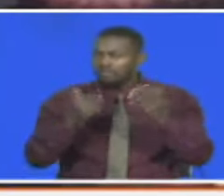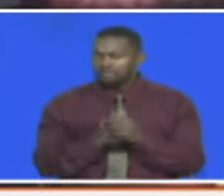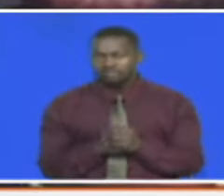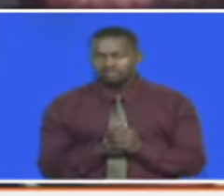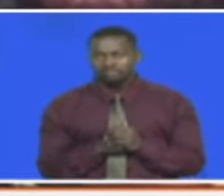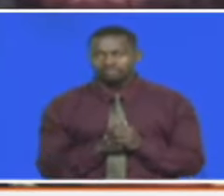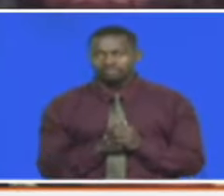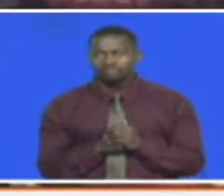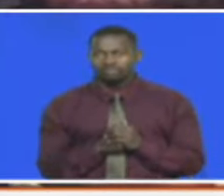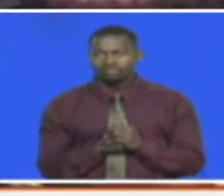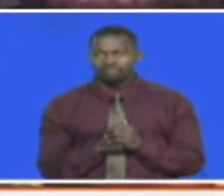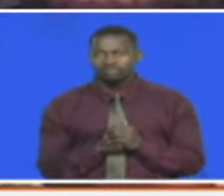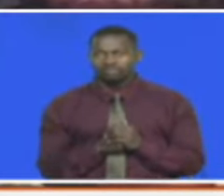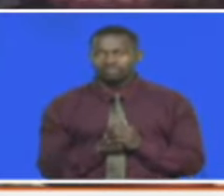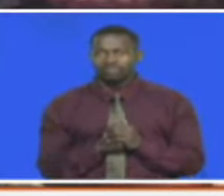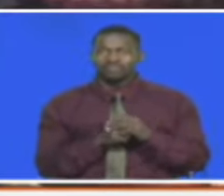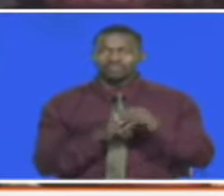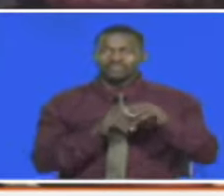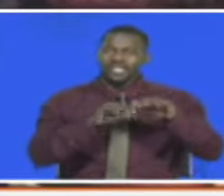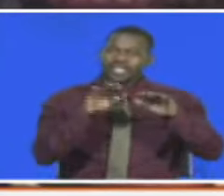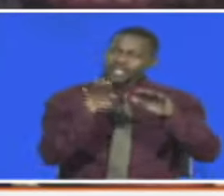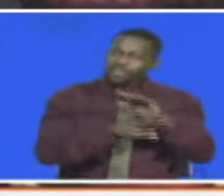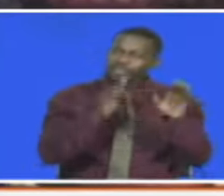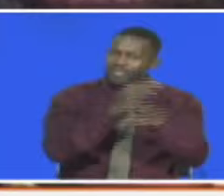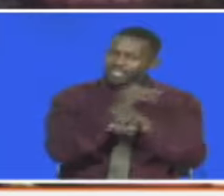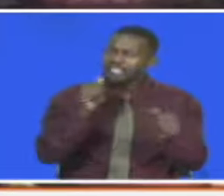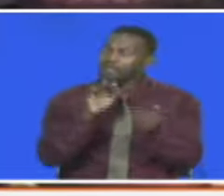When the vice president, the deputy president, fell sick